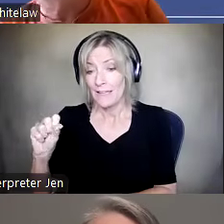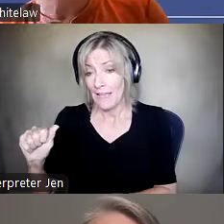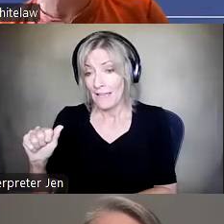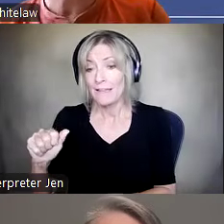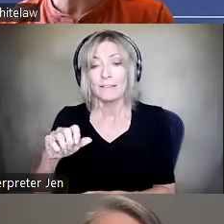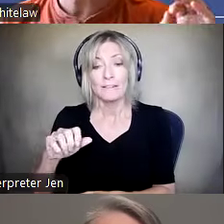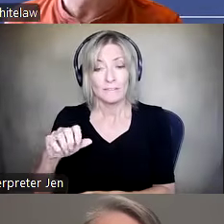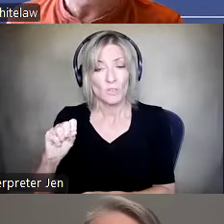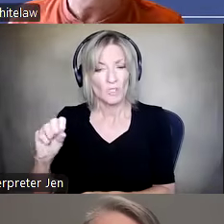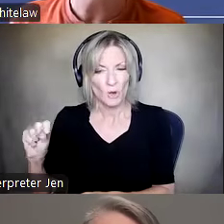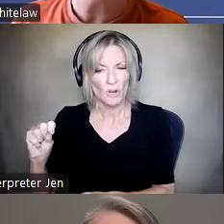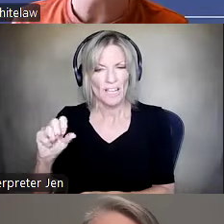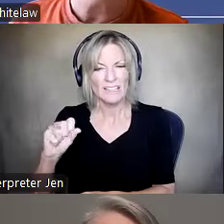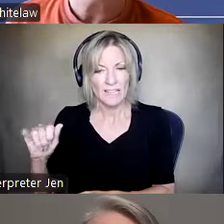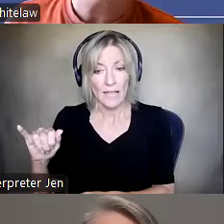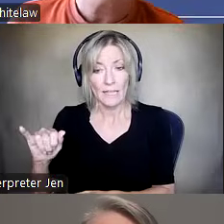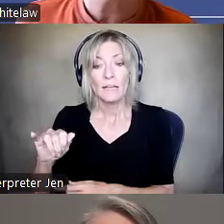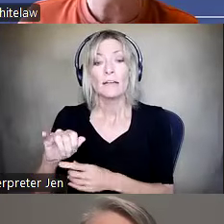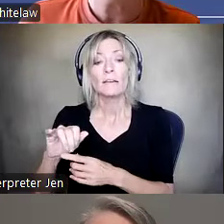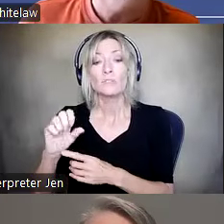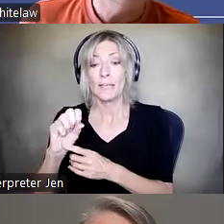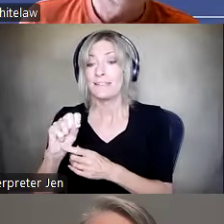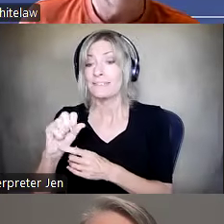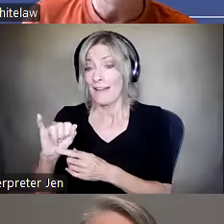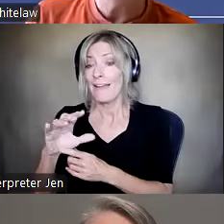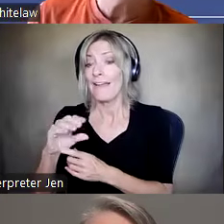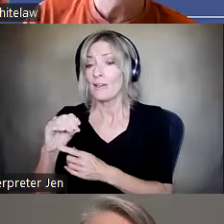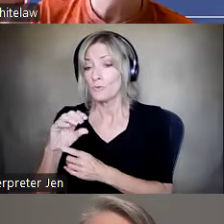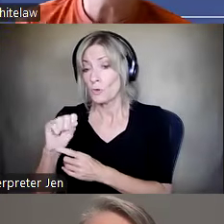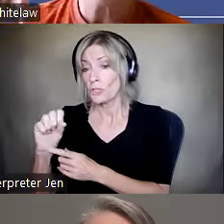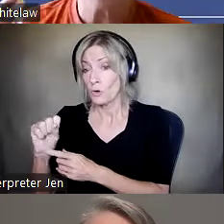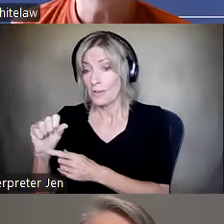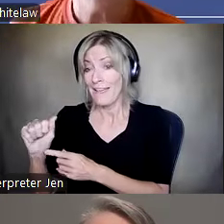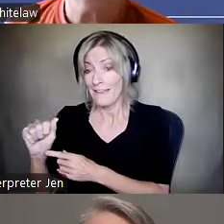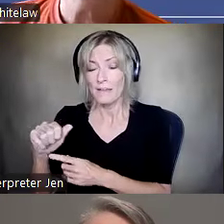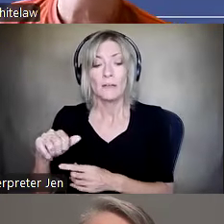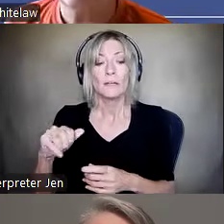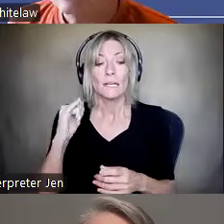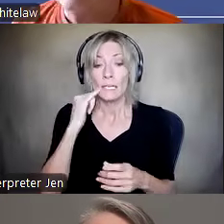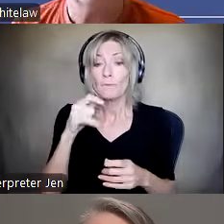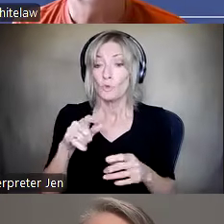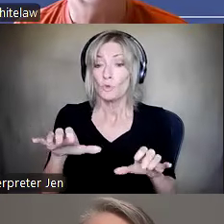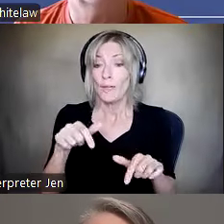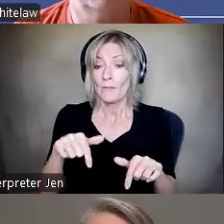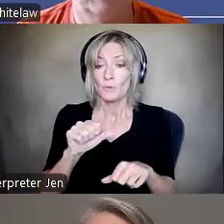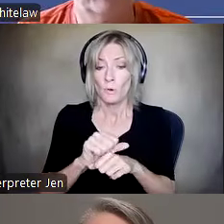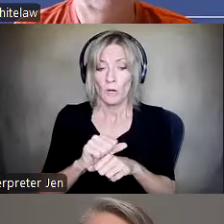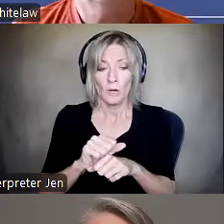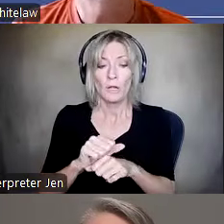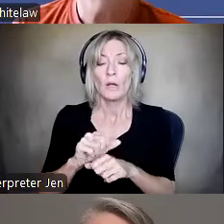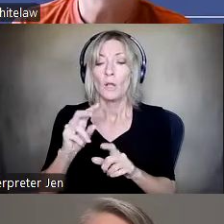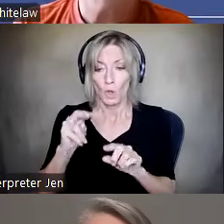but especially in the SSI and Social Security space. If you are doing this work, you need to be looking at their